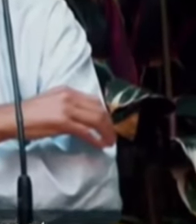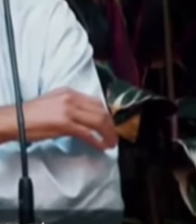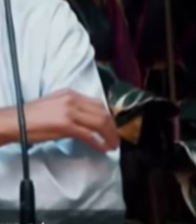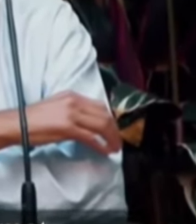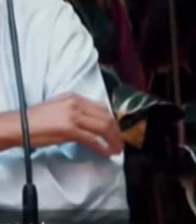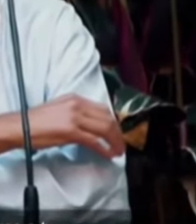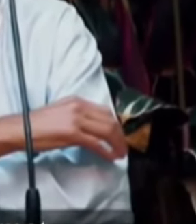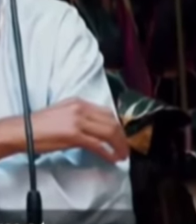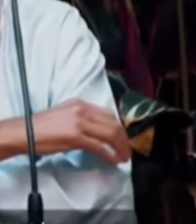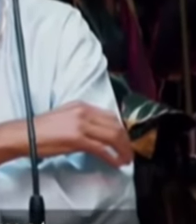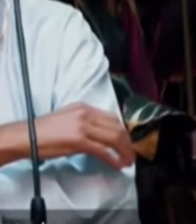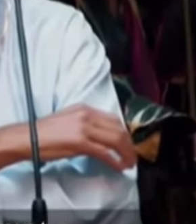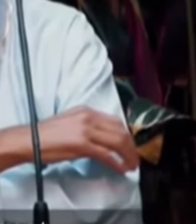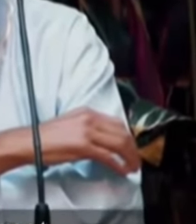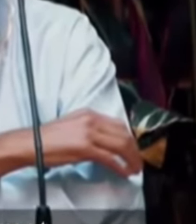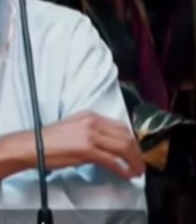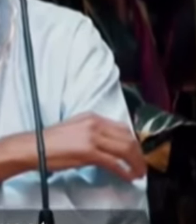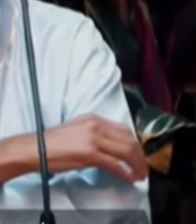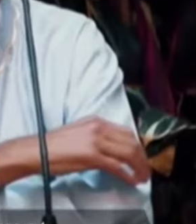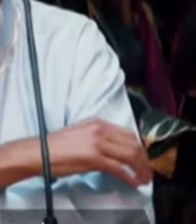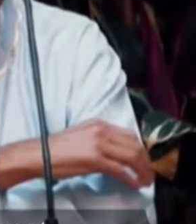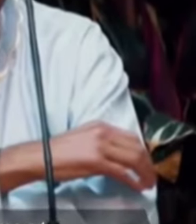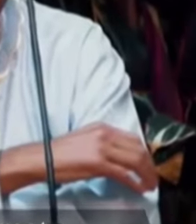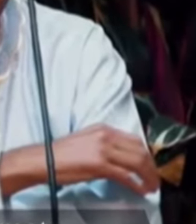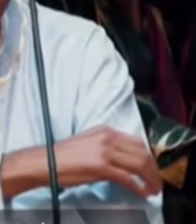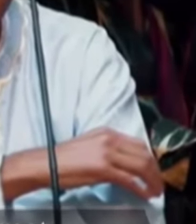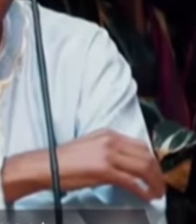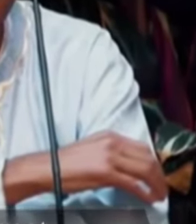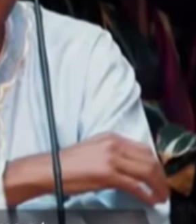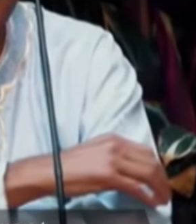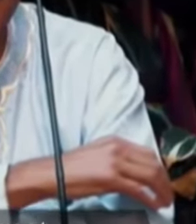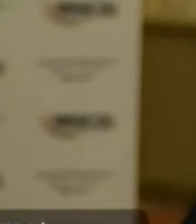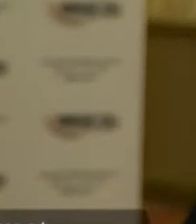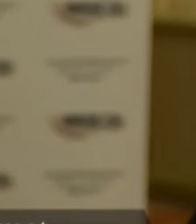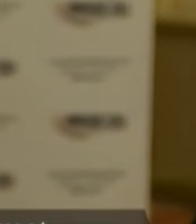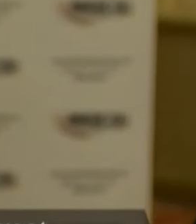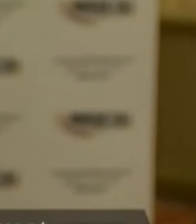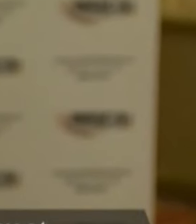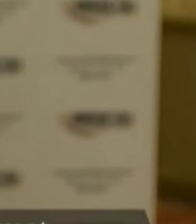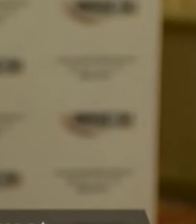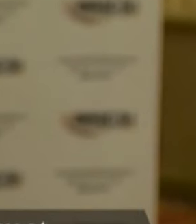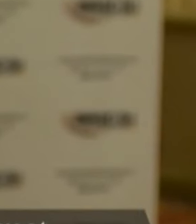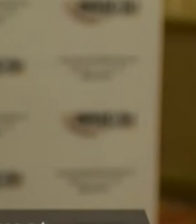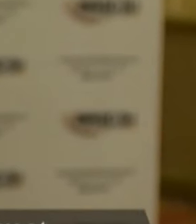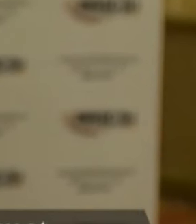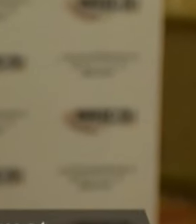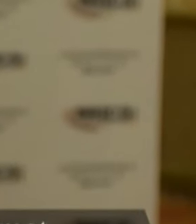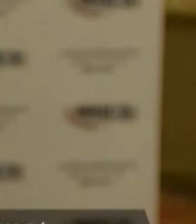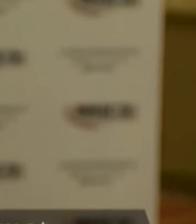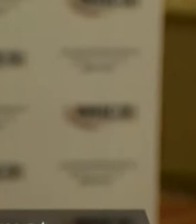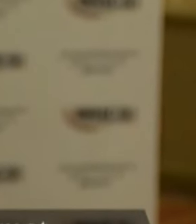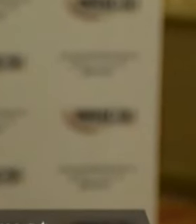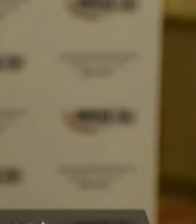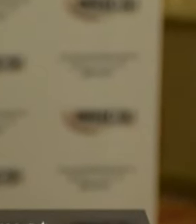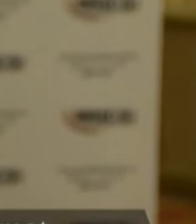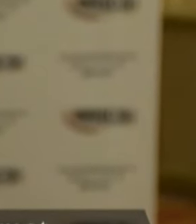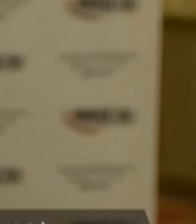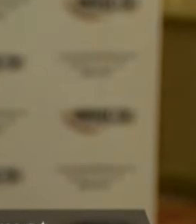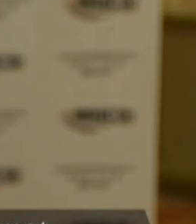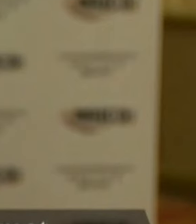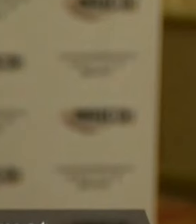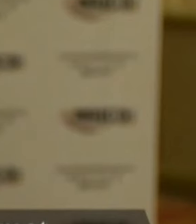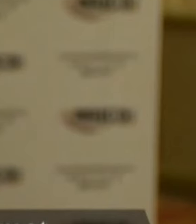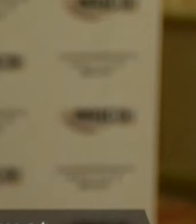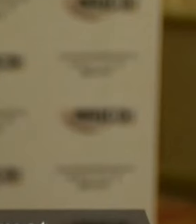legacy alive is to make sure that those who are the current practitioners, who are in the cold